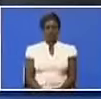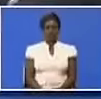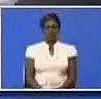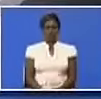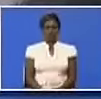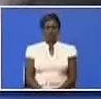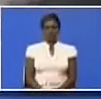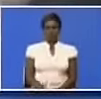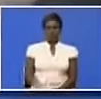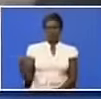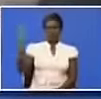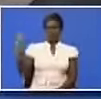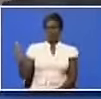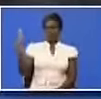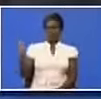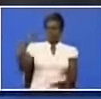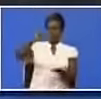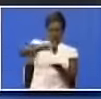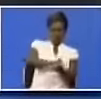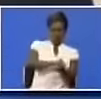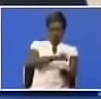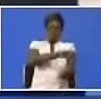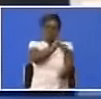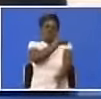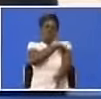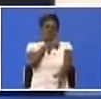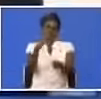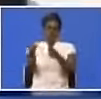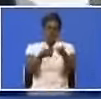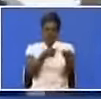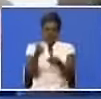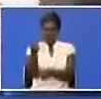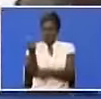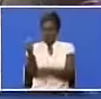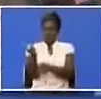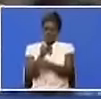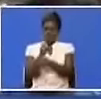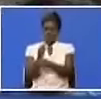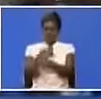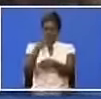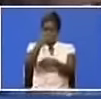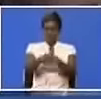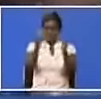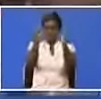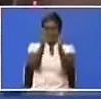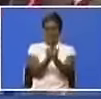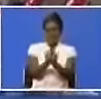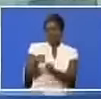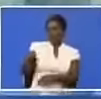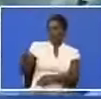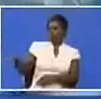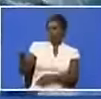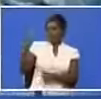The head of state arrived at the Defense Forces Memorial Hospital just a few minutes past 10 o'clock Friday morning on a